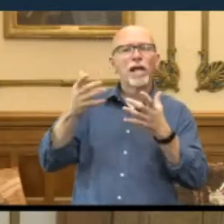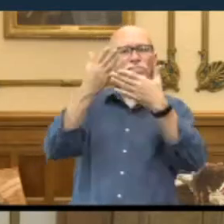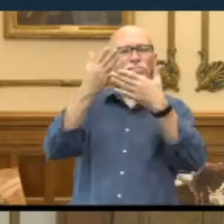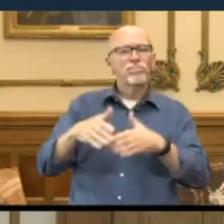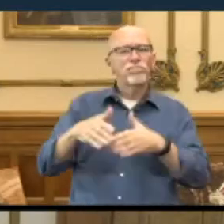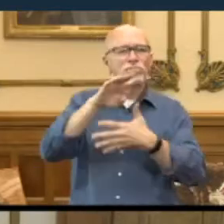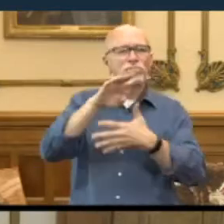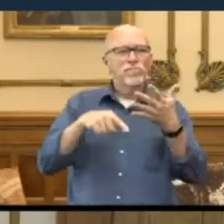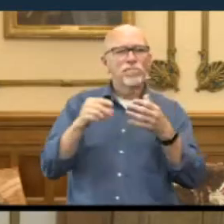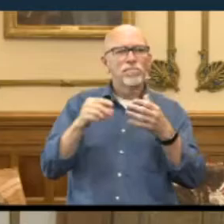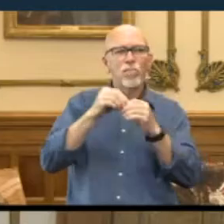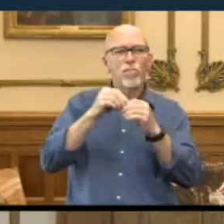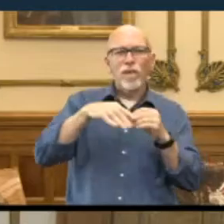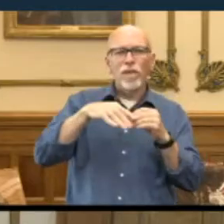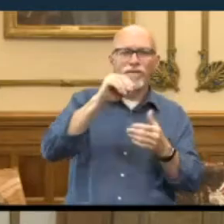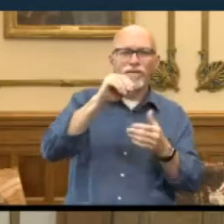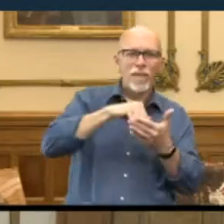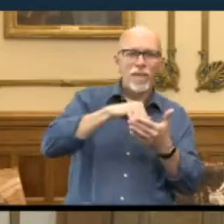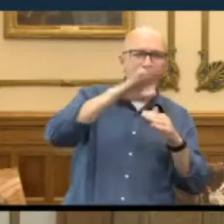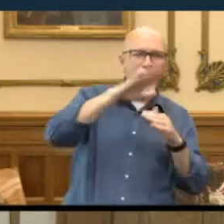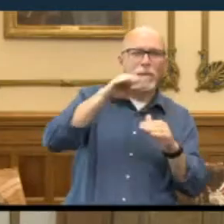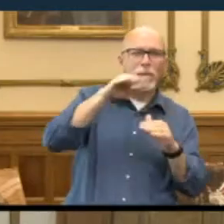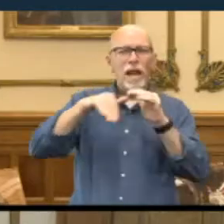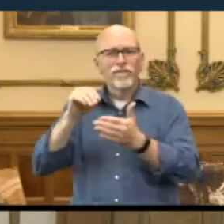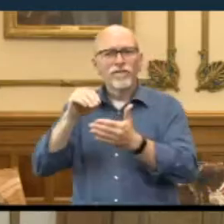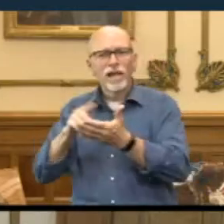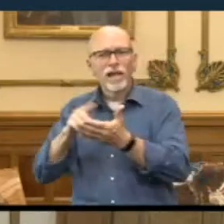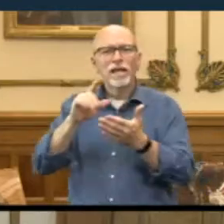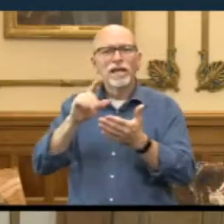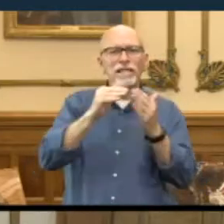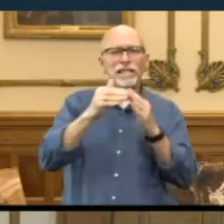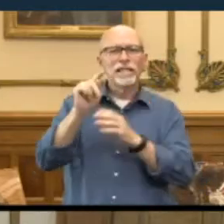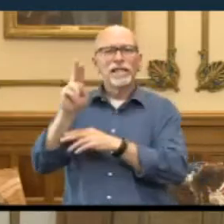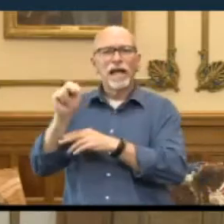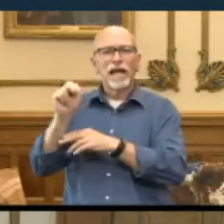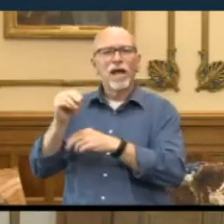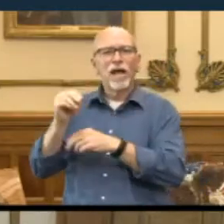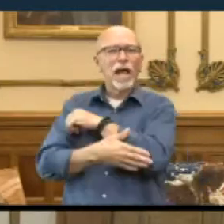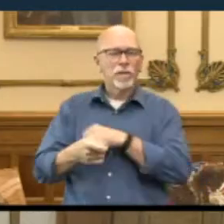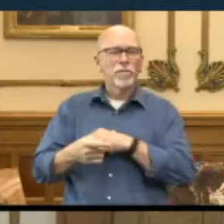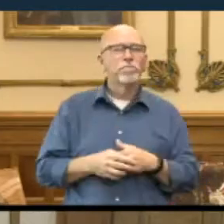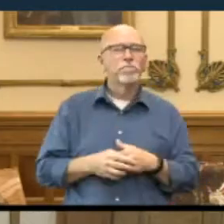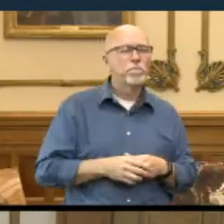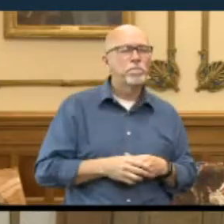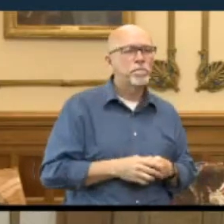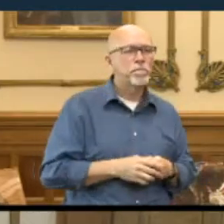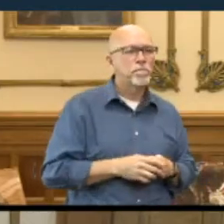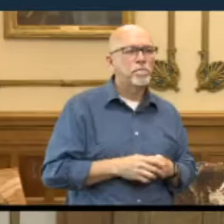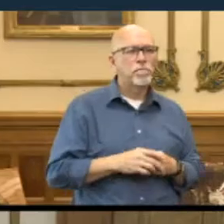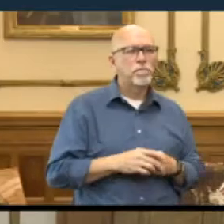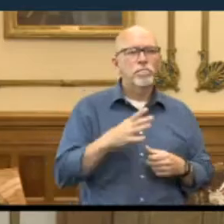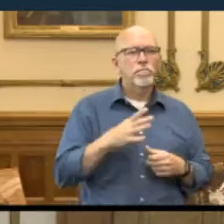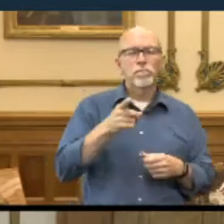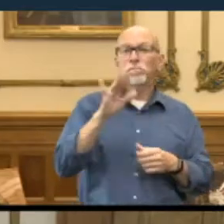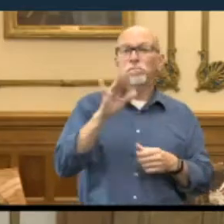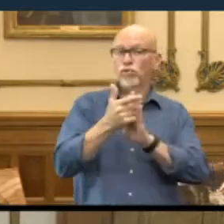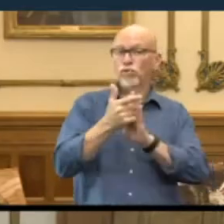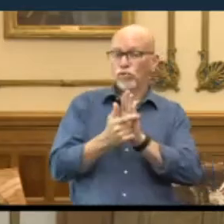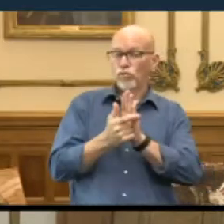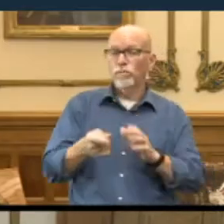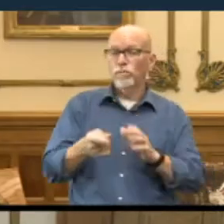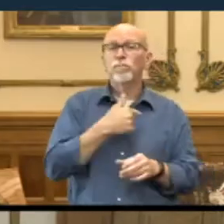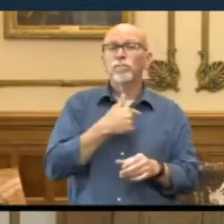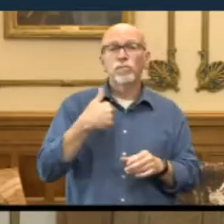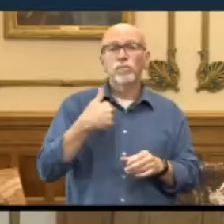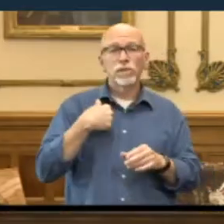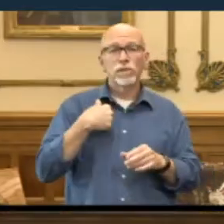over 50,000, 150,000 for the city town, and then the county. The counties, yeah. So by statute,